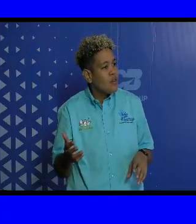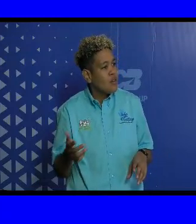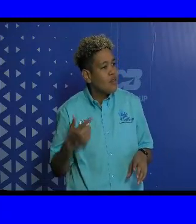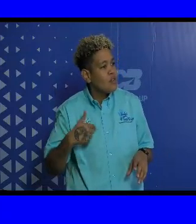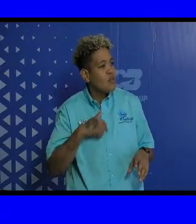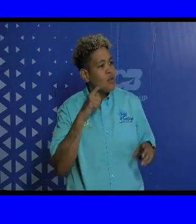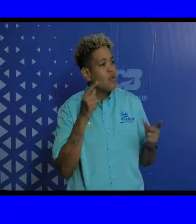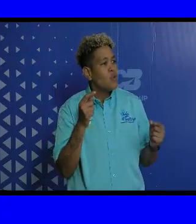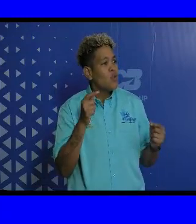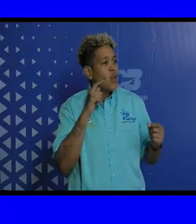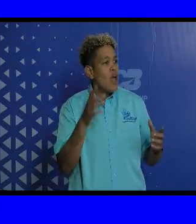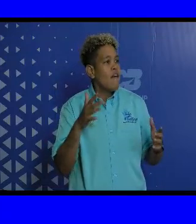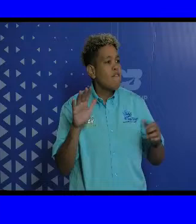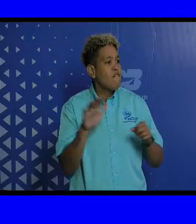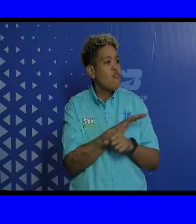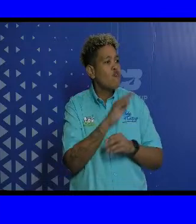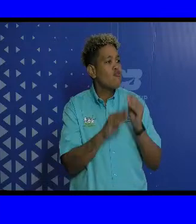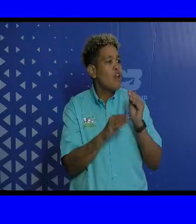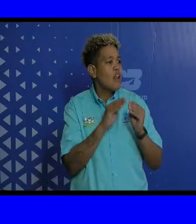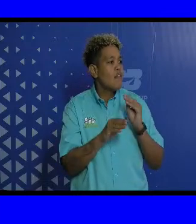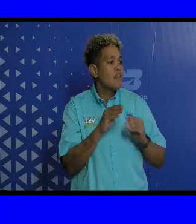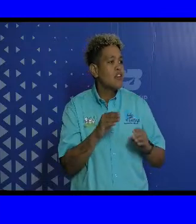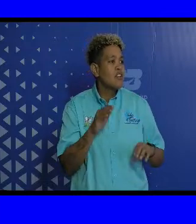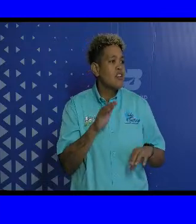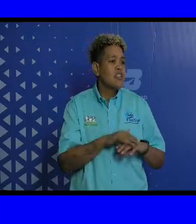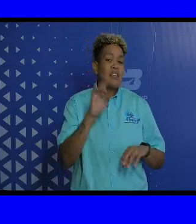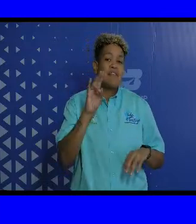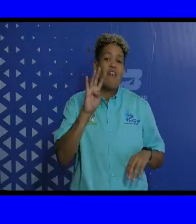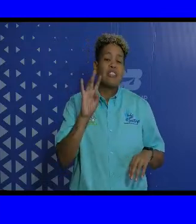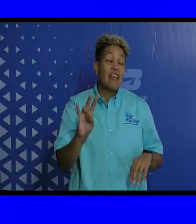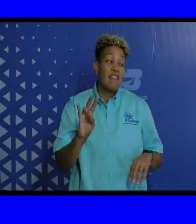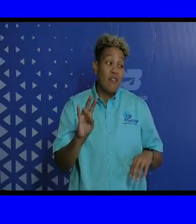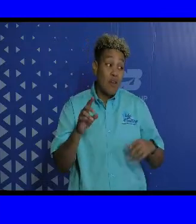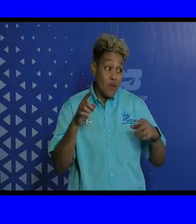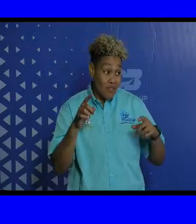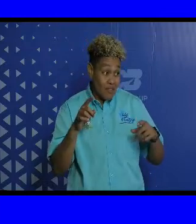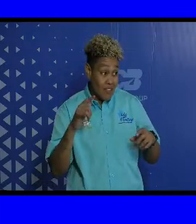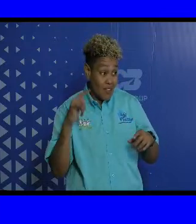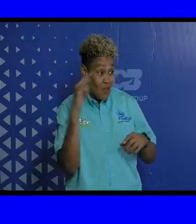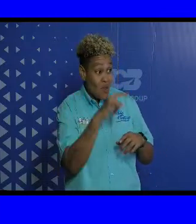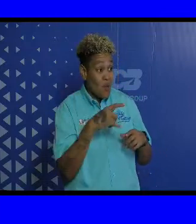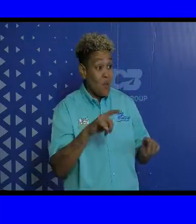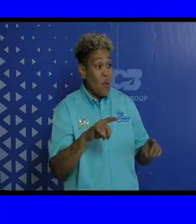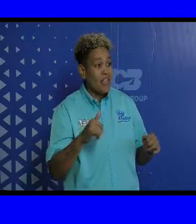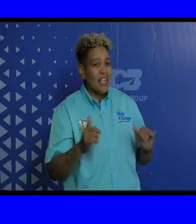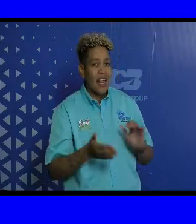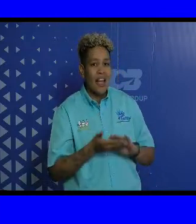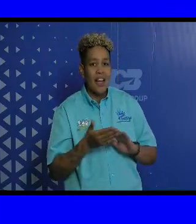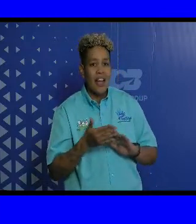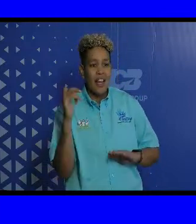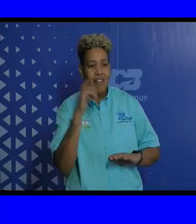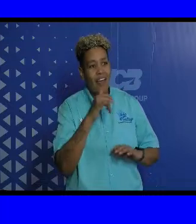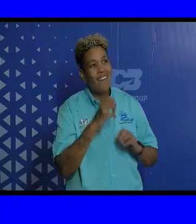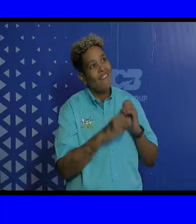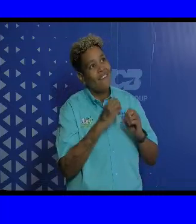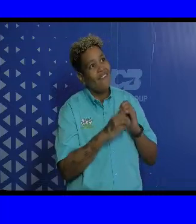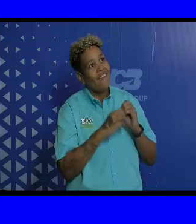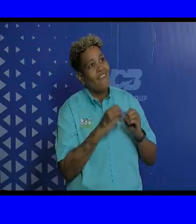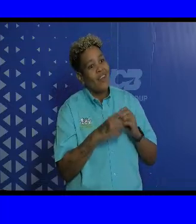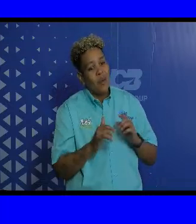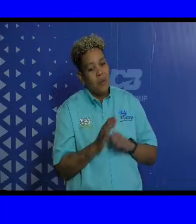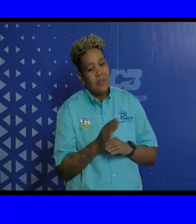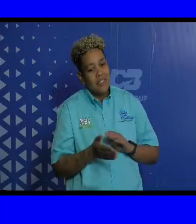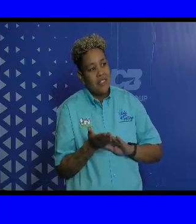we were effectively doing a full renovation on a 747 jet while it was still flying. And if I